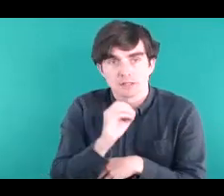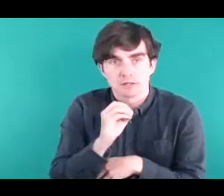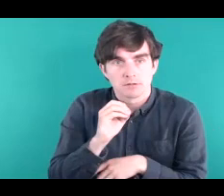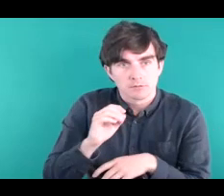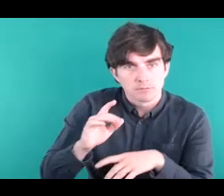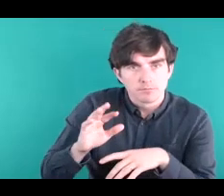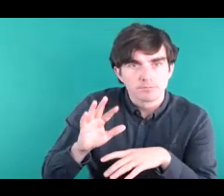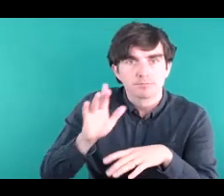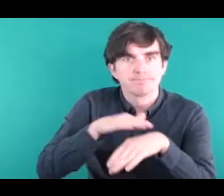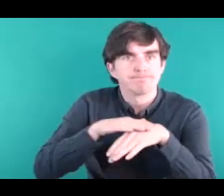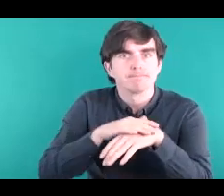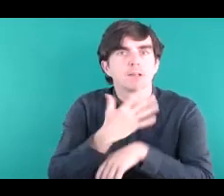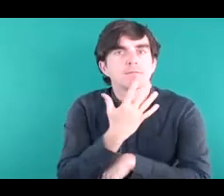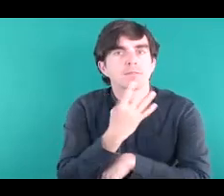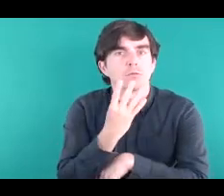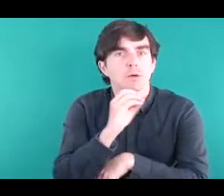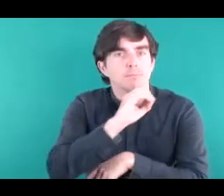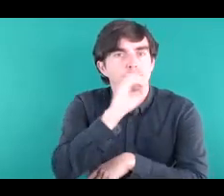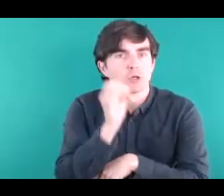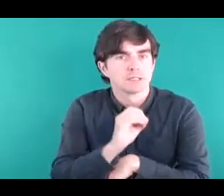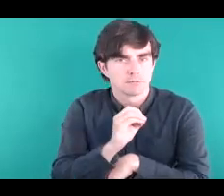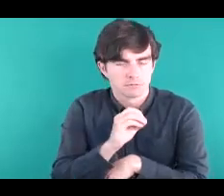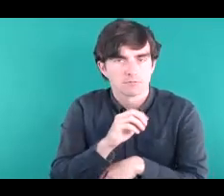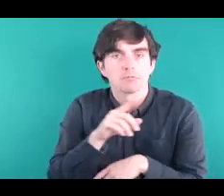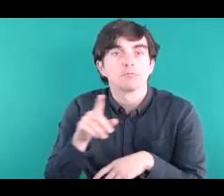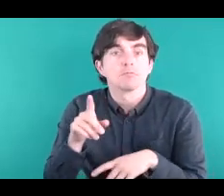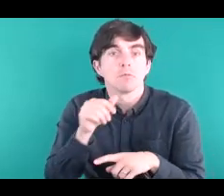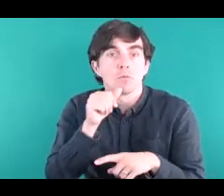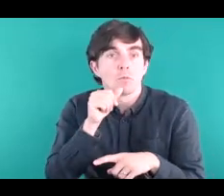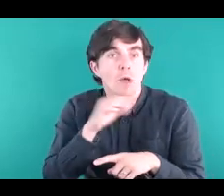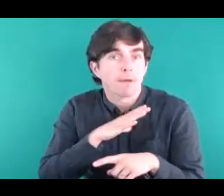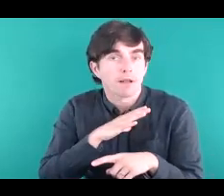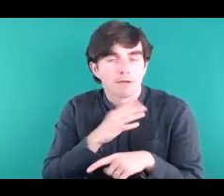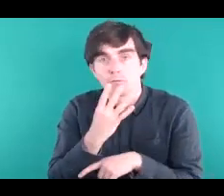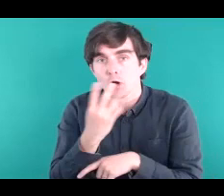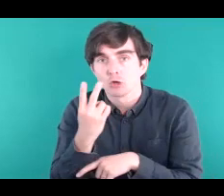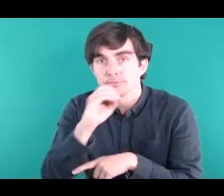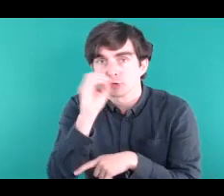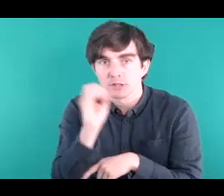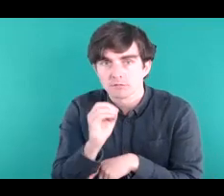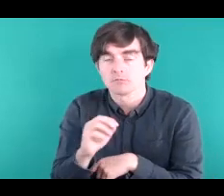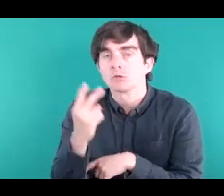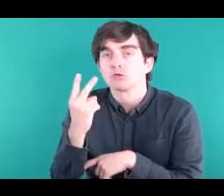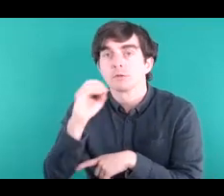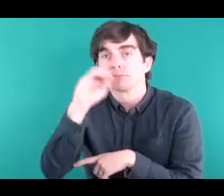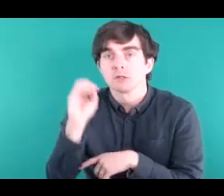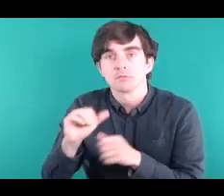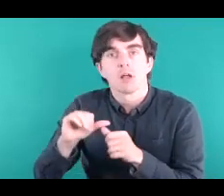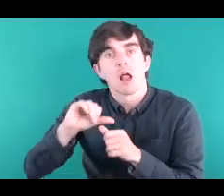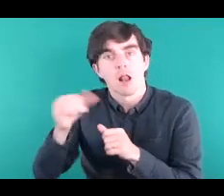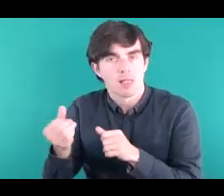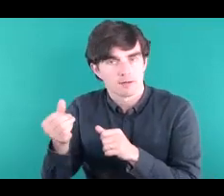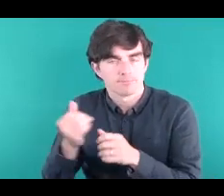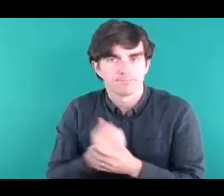Majority of respondents are within productive age, and also in terms of